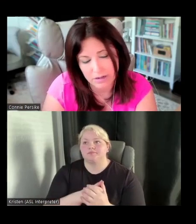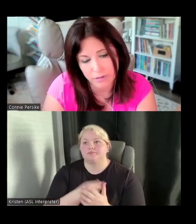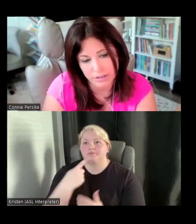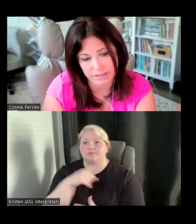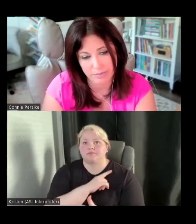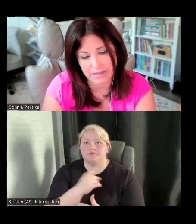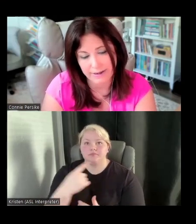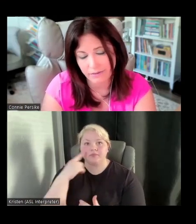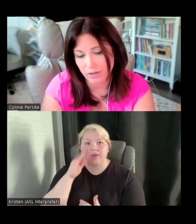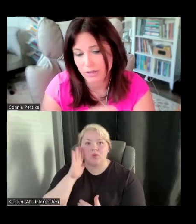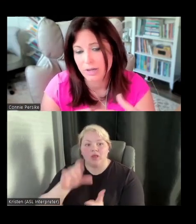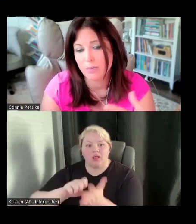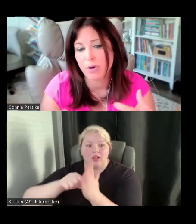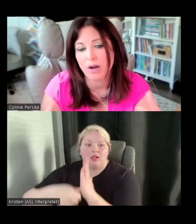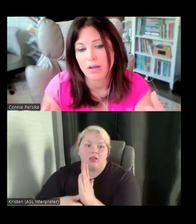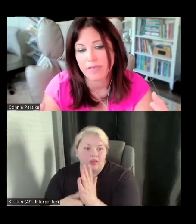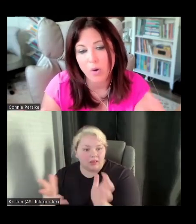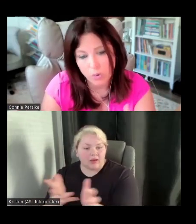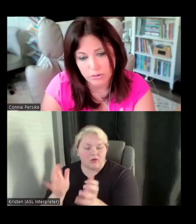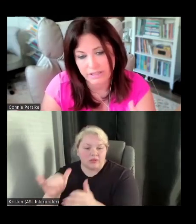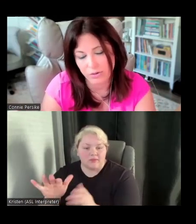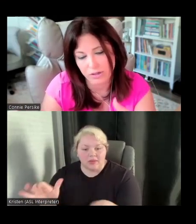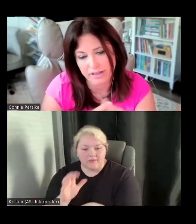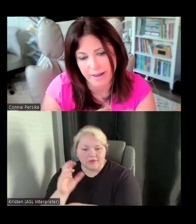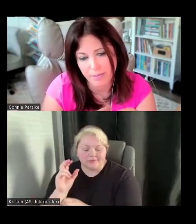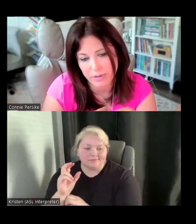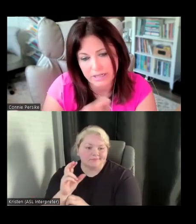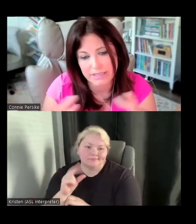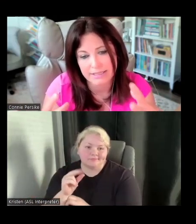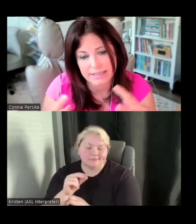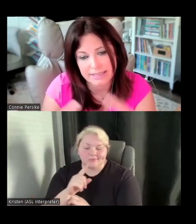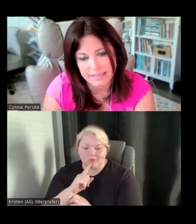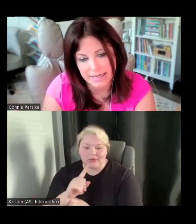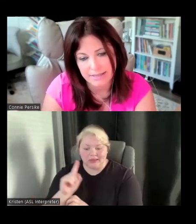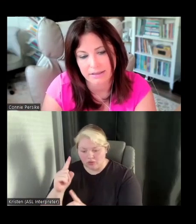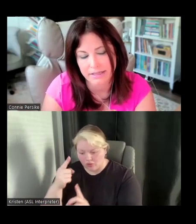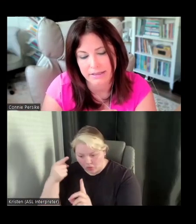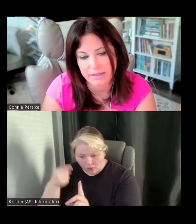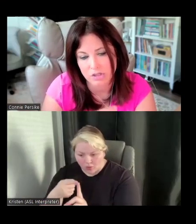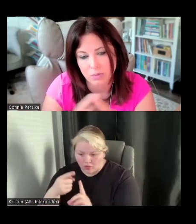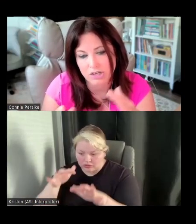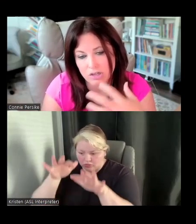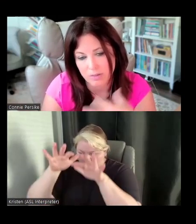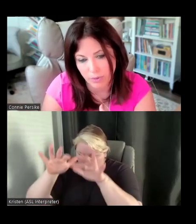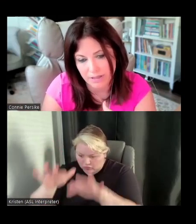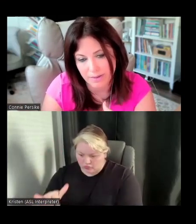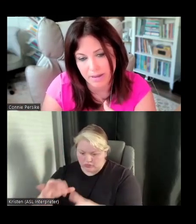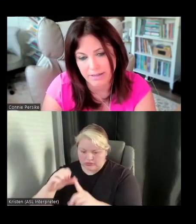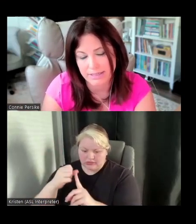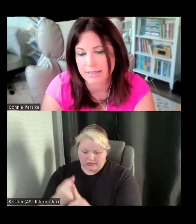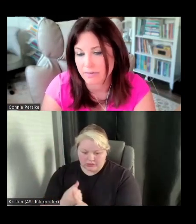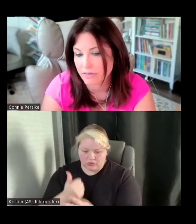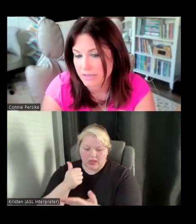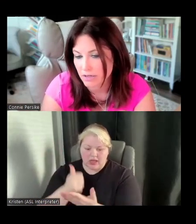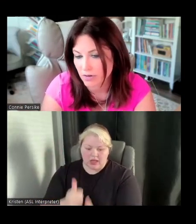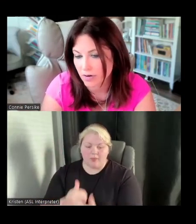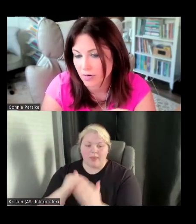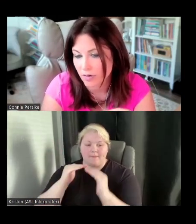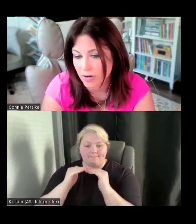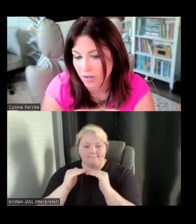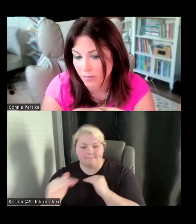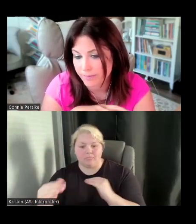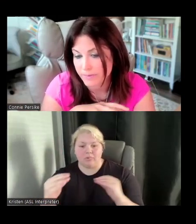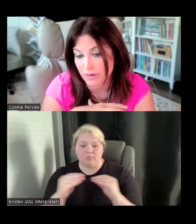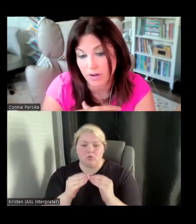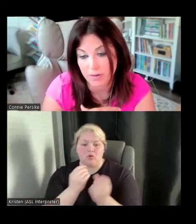be reinforcing the behavior. But the only goal at that point is to de-escalate the situation and bring them back to safe and secure